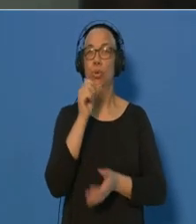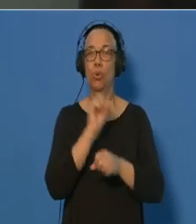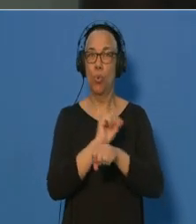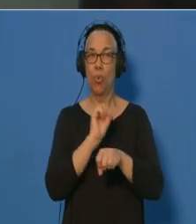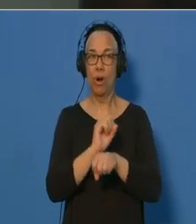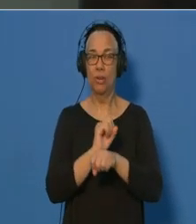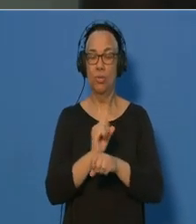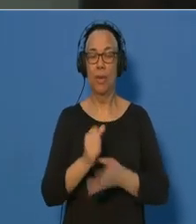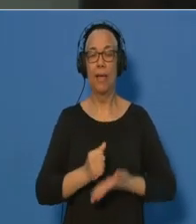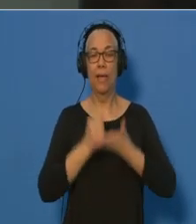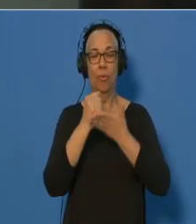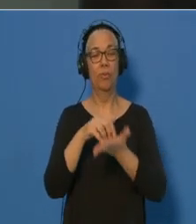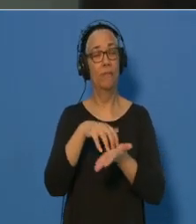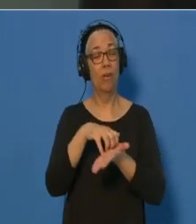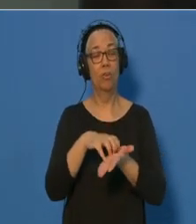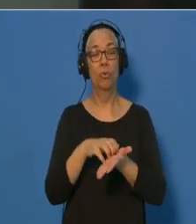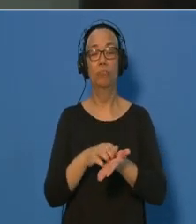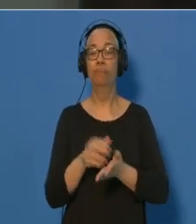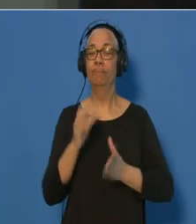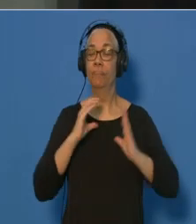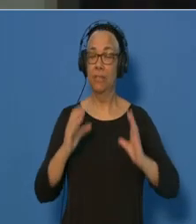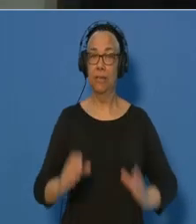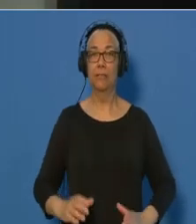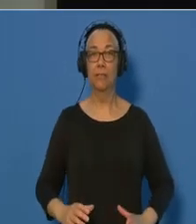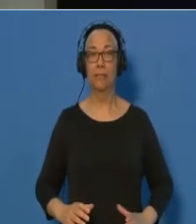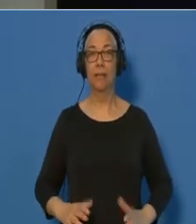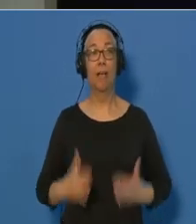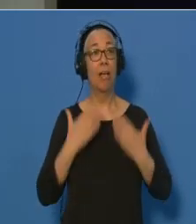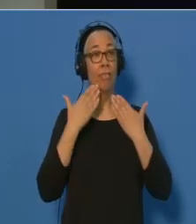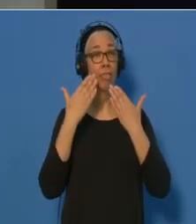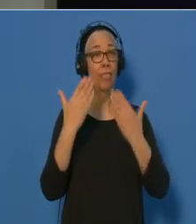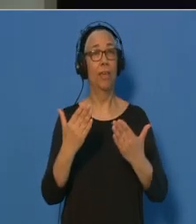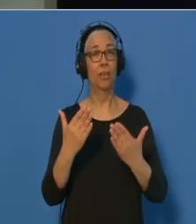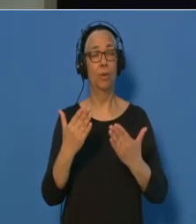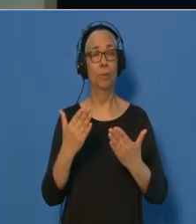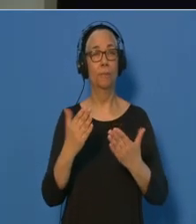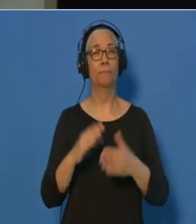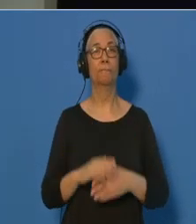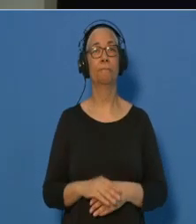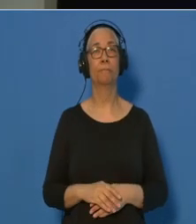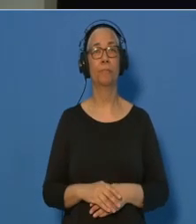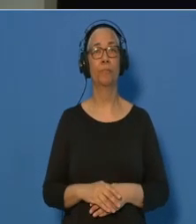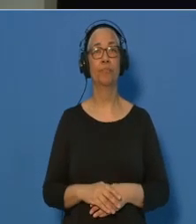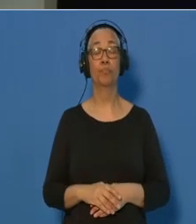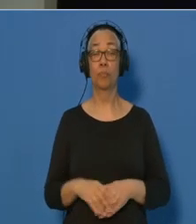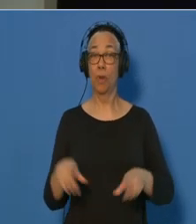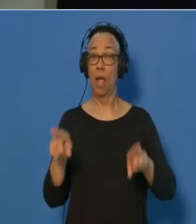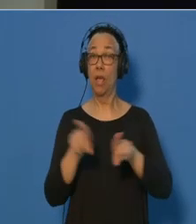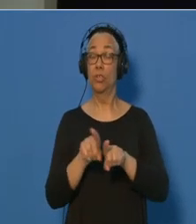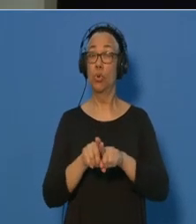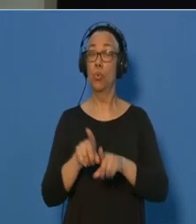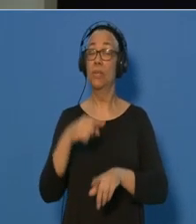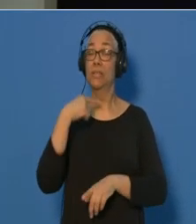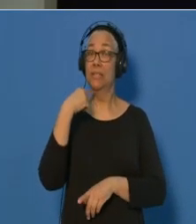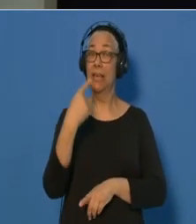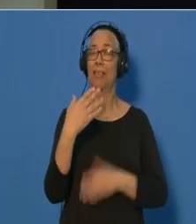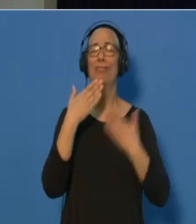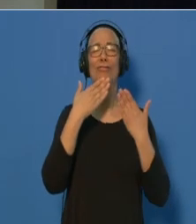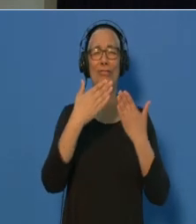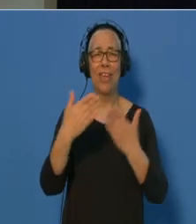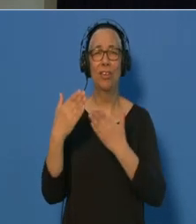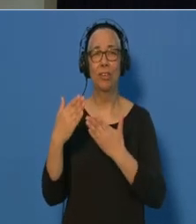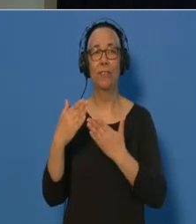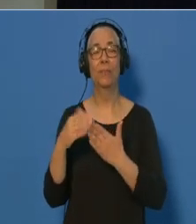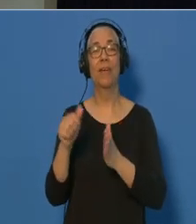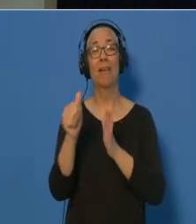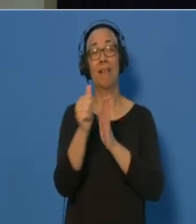our vulnerable citizens. Thank you, AG. And I would like to echo the thanks of the Attorney